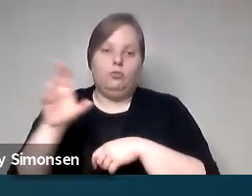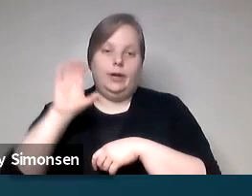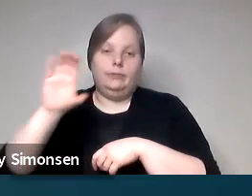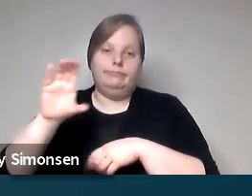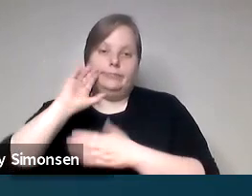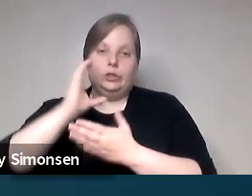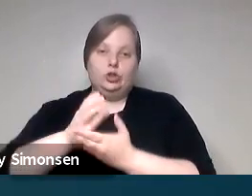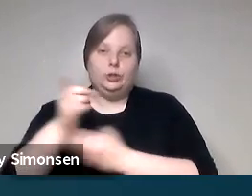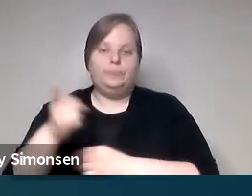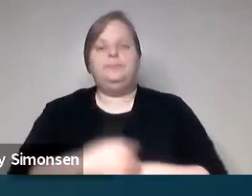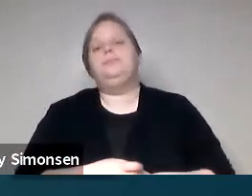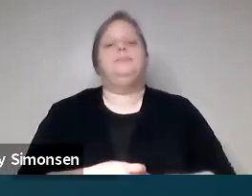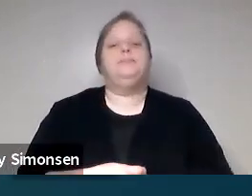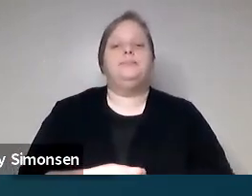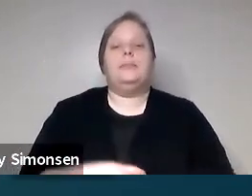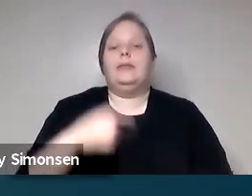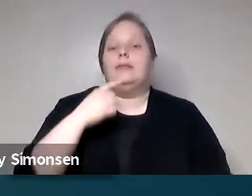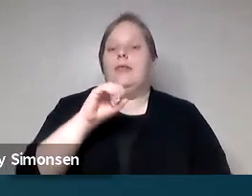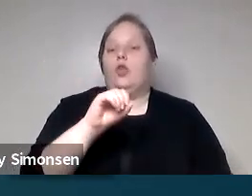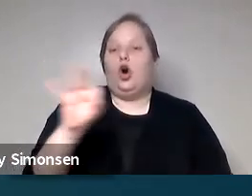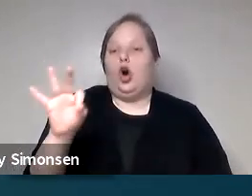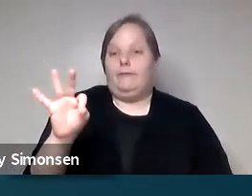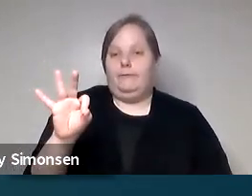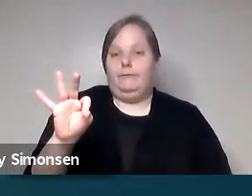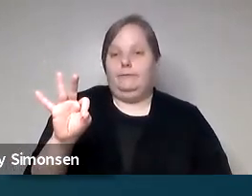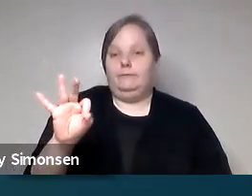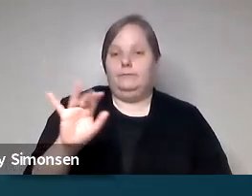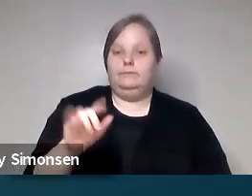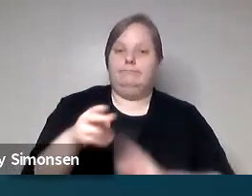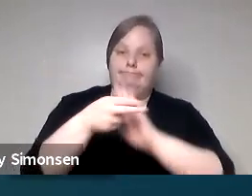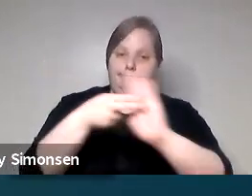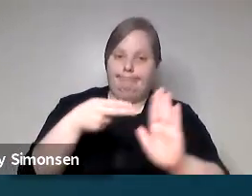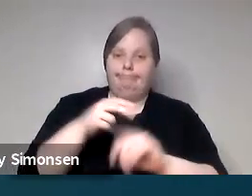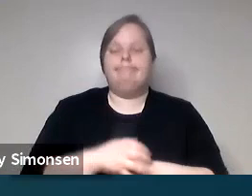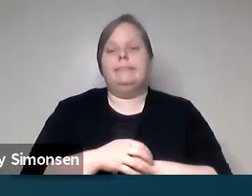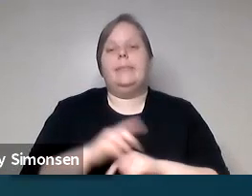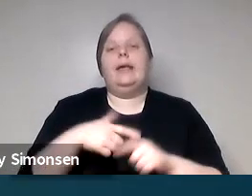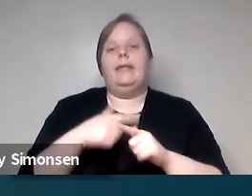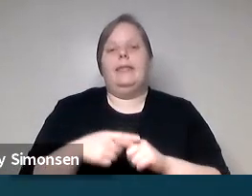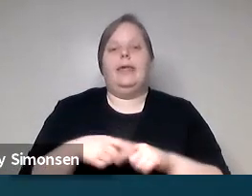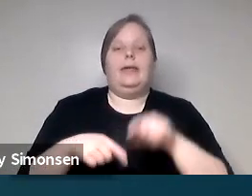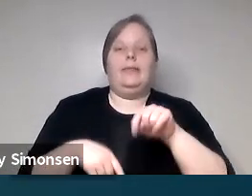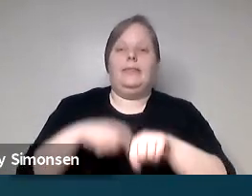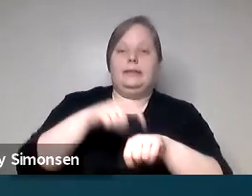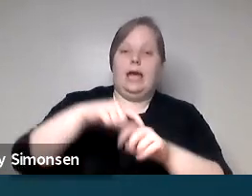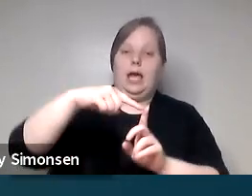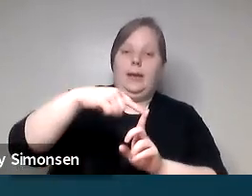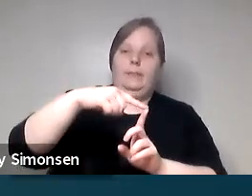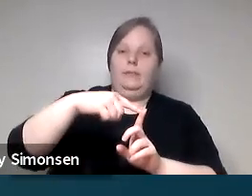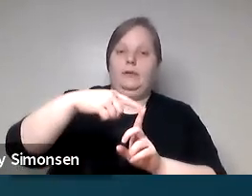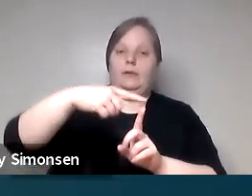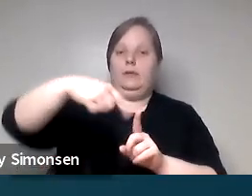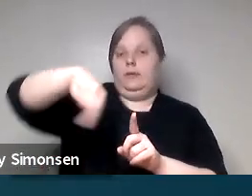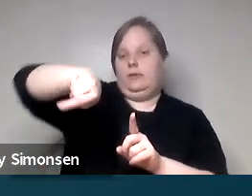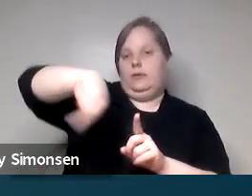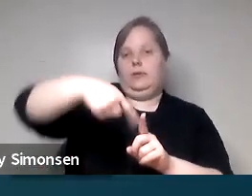have on here the off button, and they have between the time that they want, which is between 40